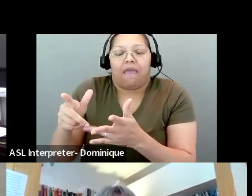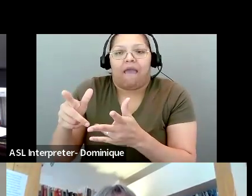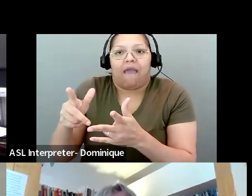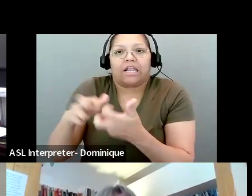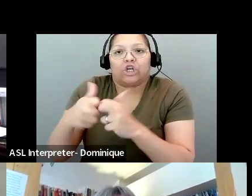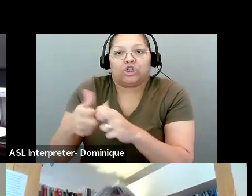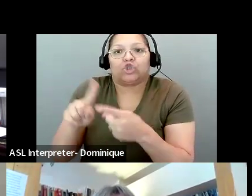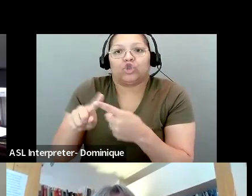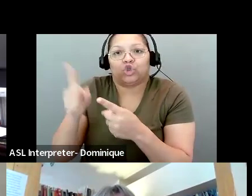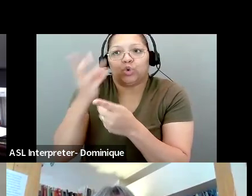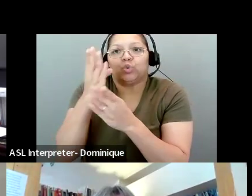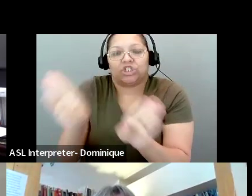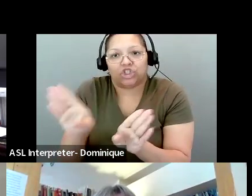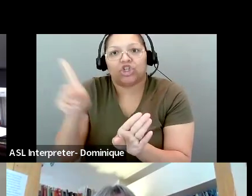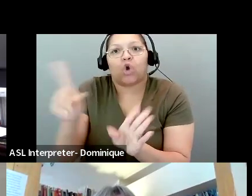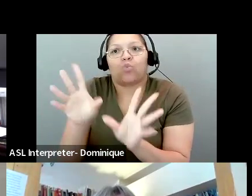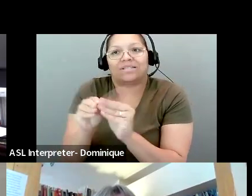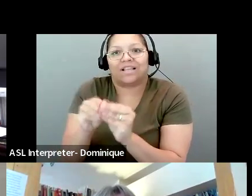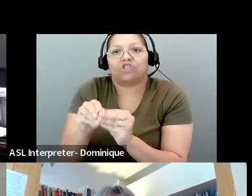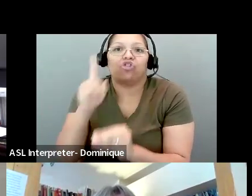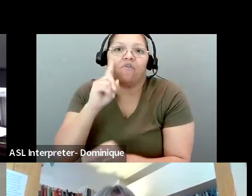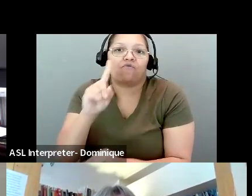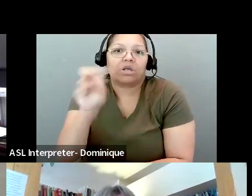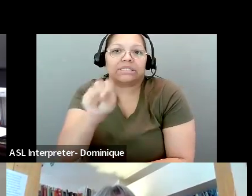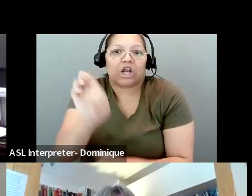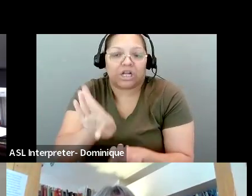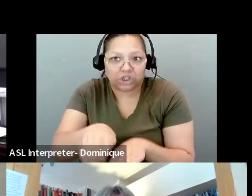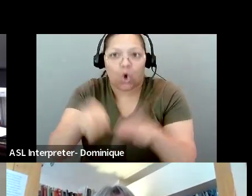on Saturday's opening. Welcome.